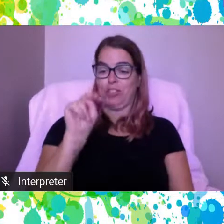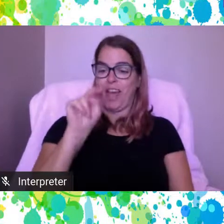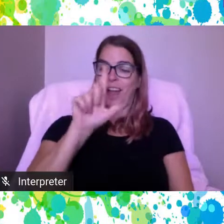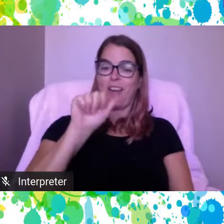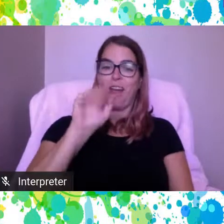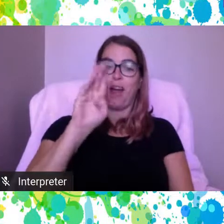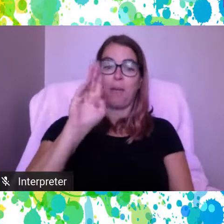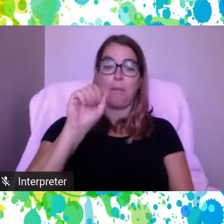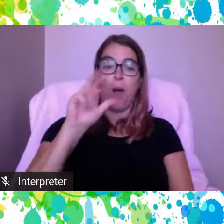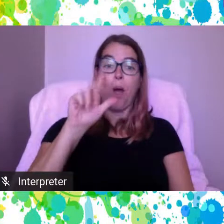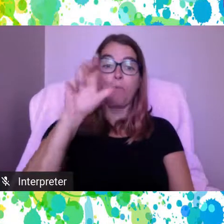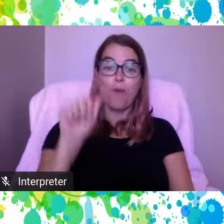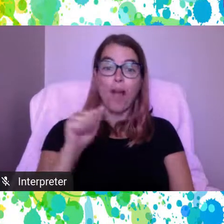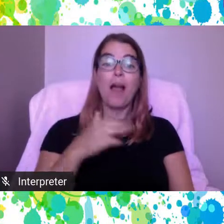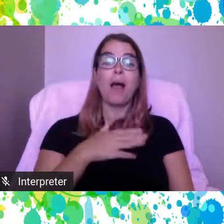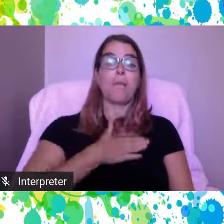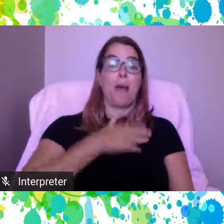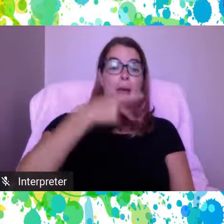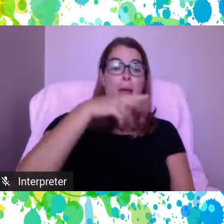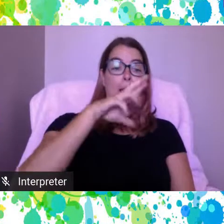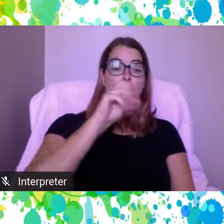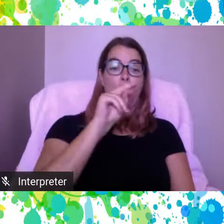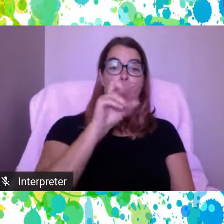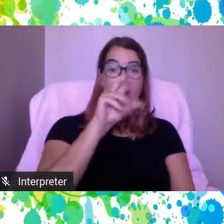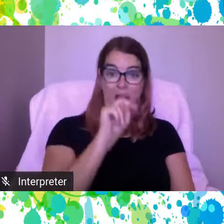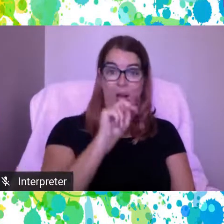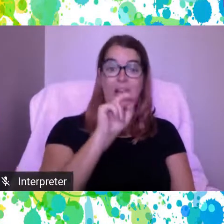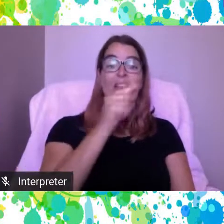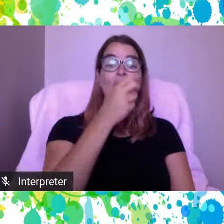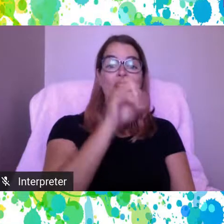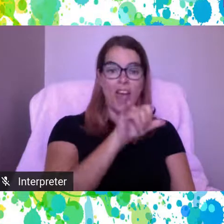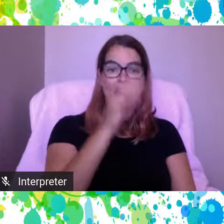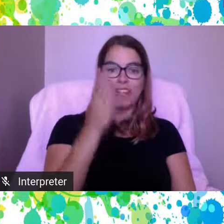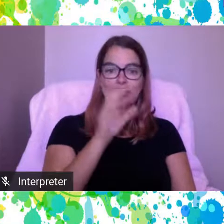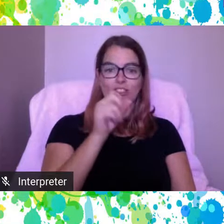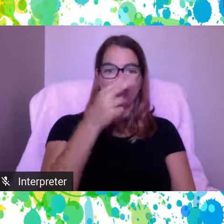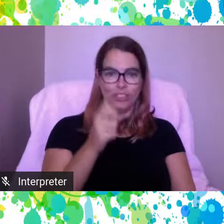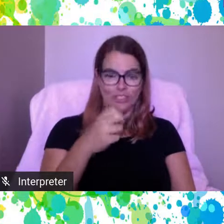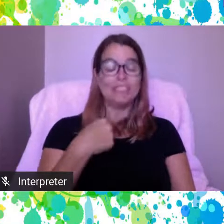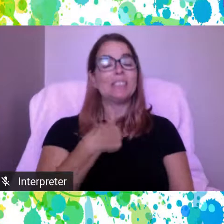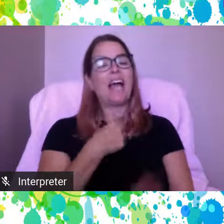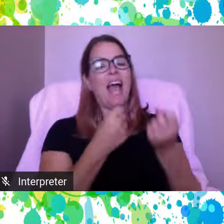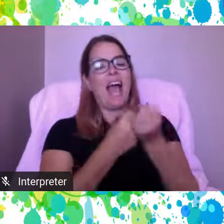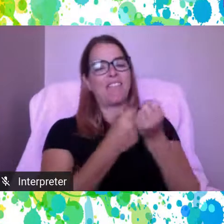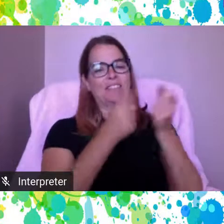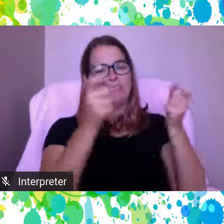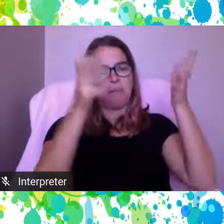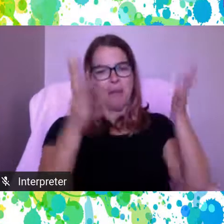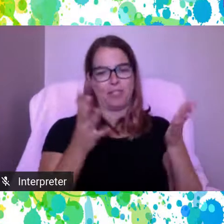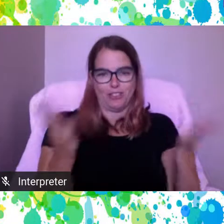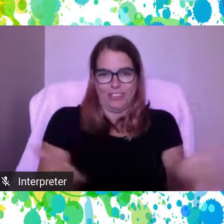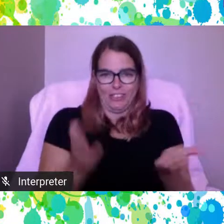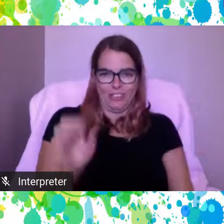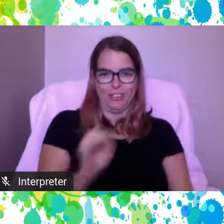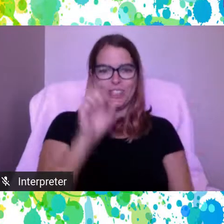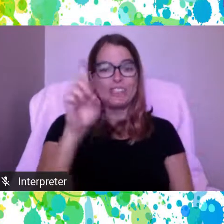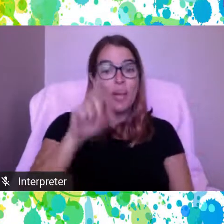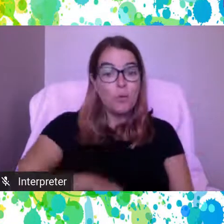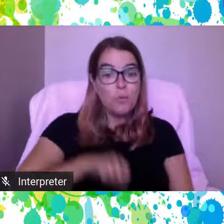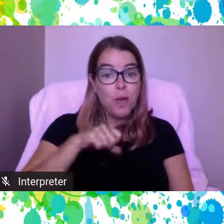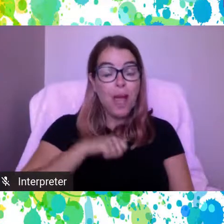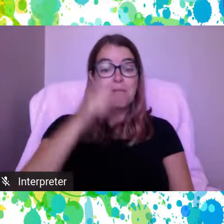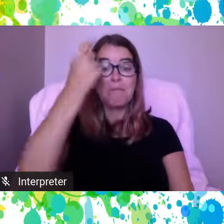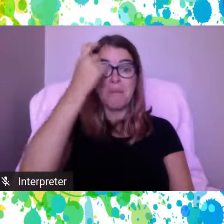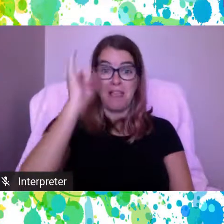and she, and I'm the Education and Advocacy Manager here at San Diego Pride. And so this is a new collaboration